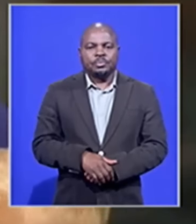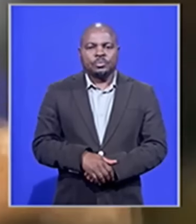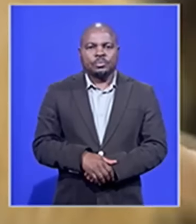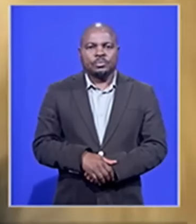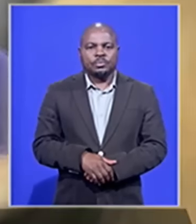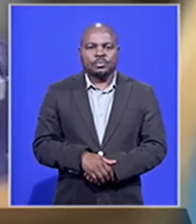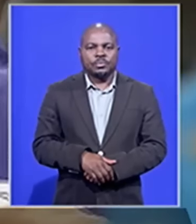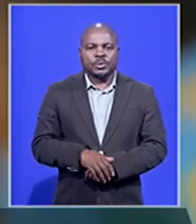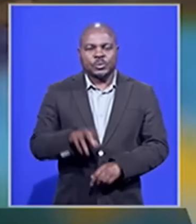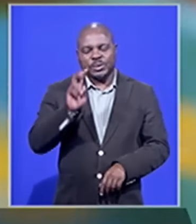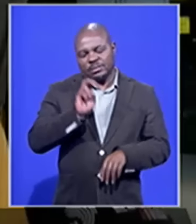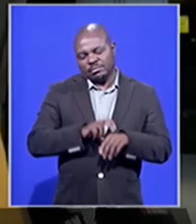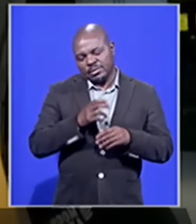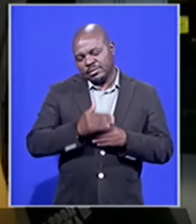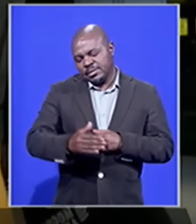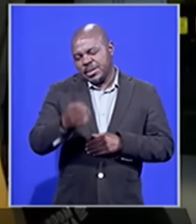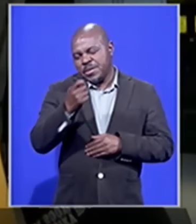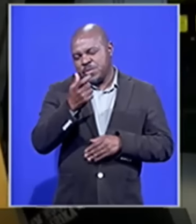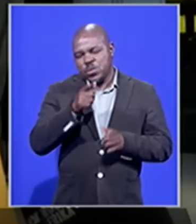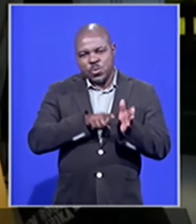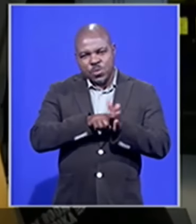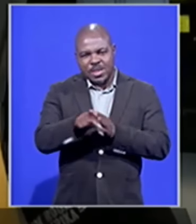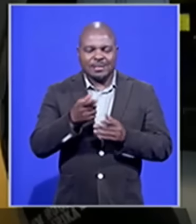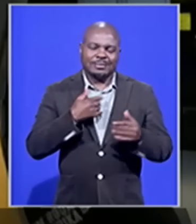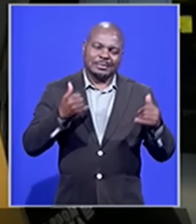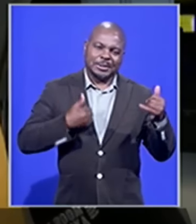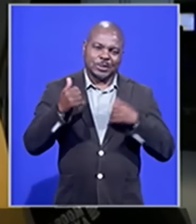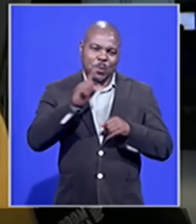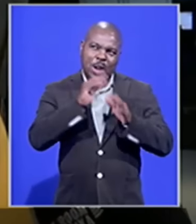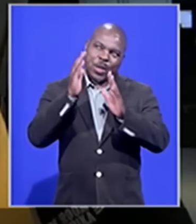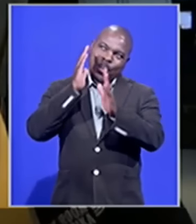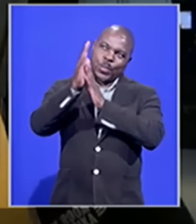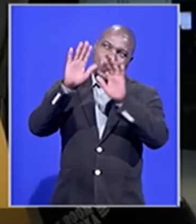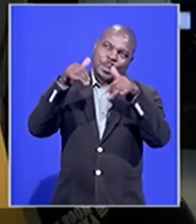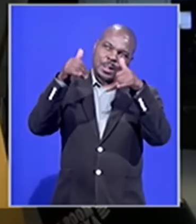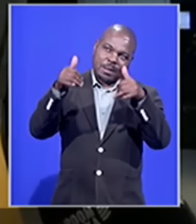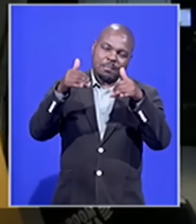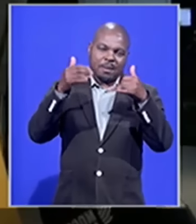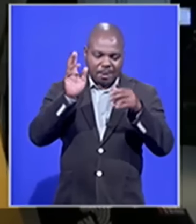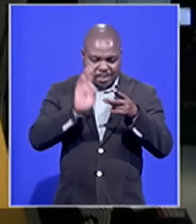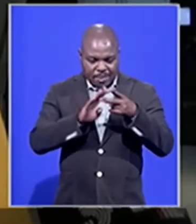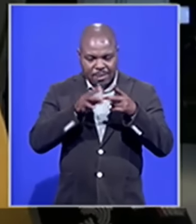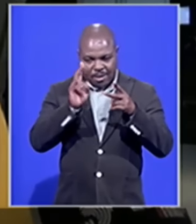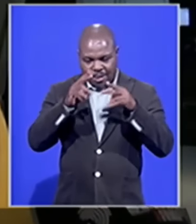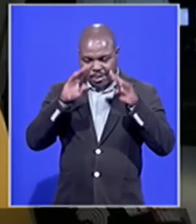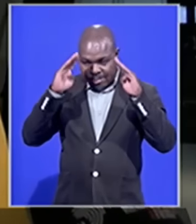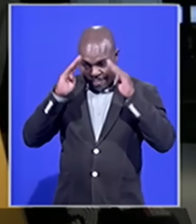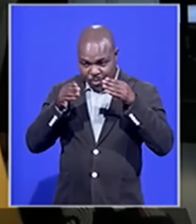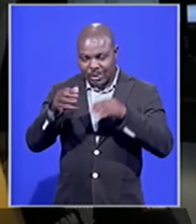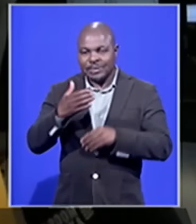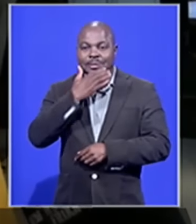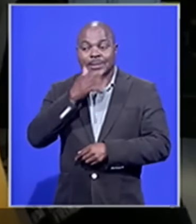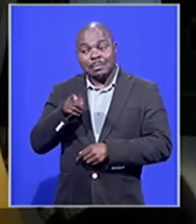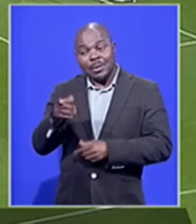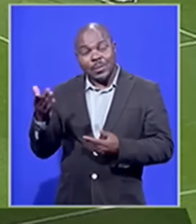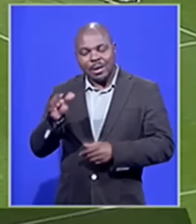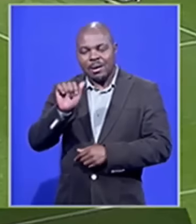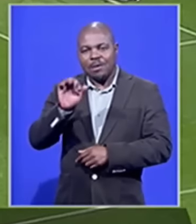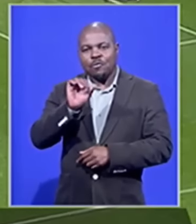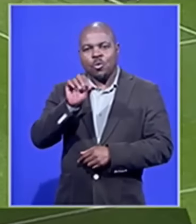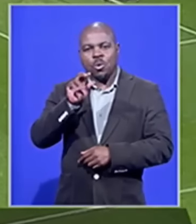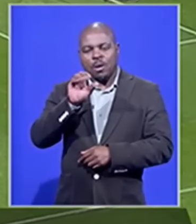Enjoy a few weeks of this qualification and then we focus again on December on AFCON.